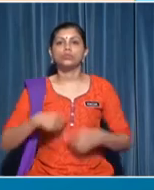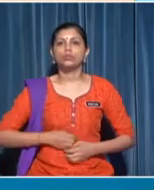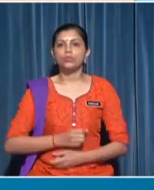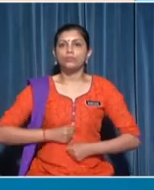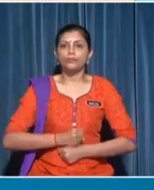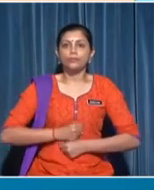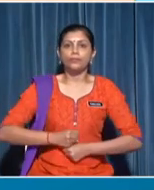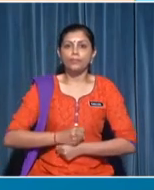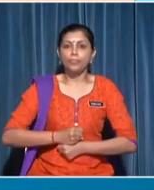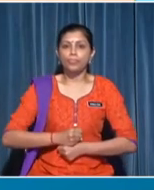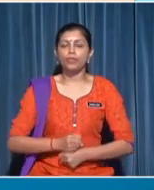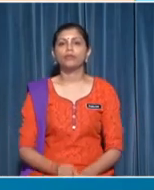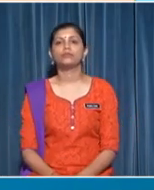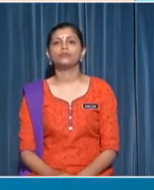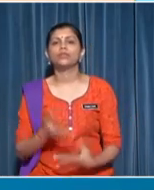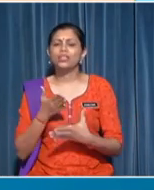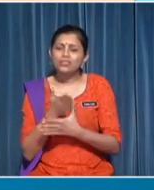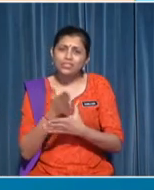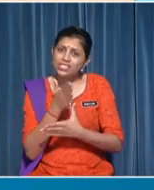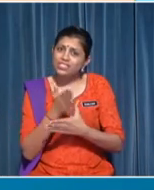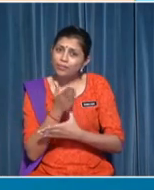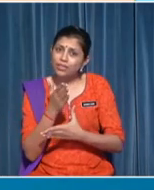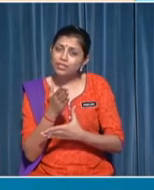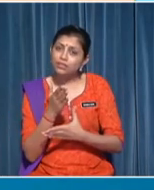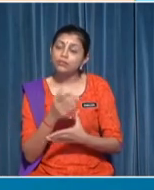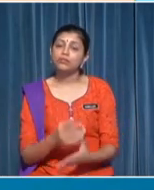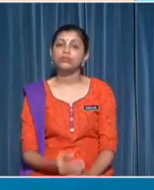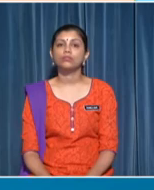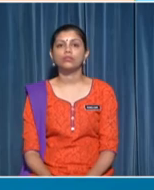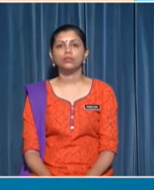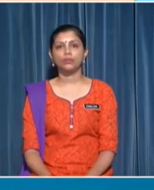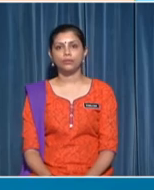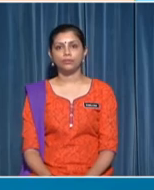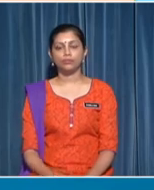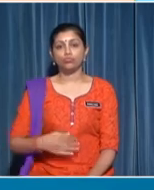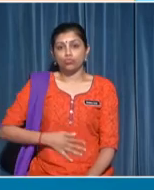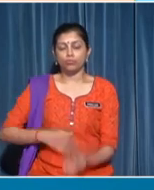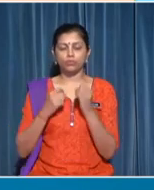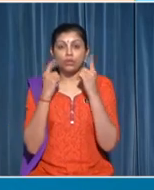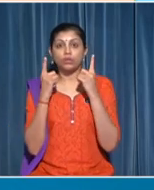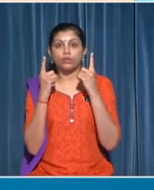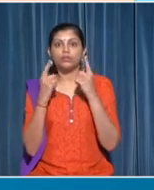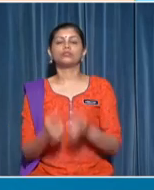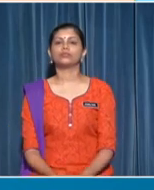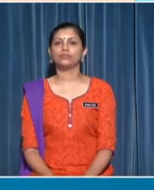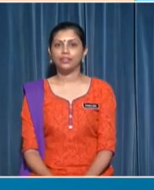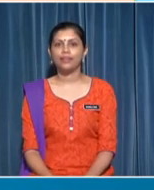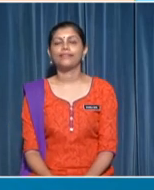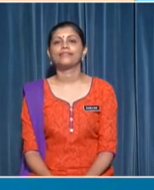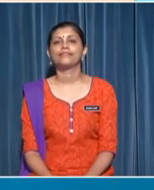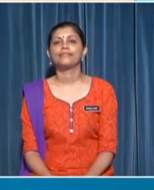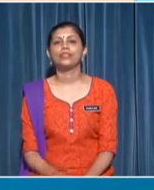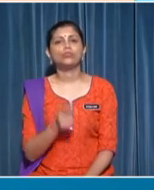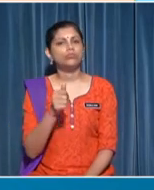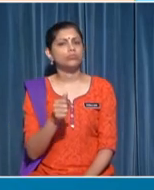the stomach gets disrupted sorely. So we definitely do not